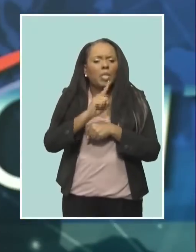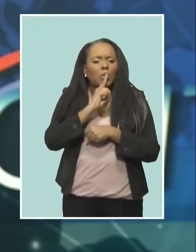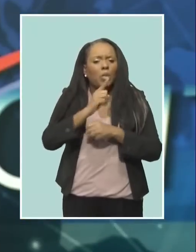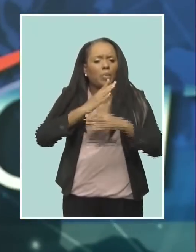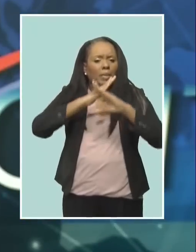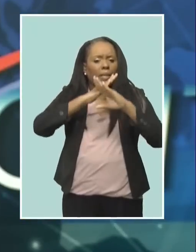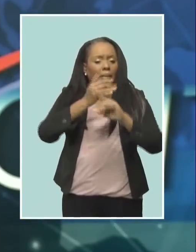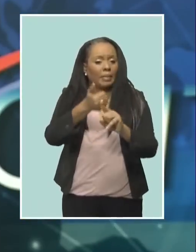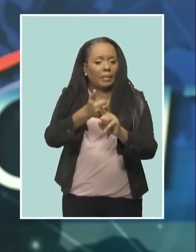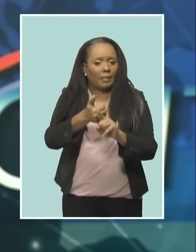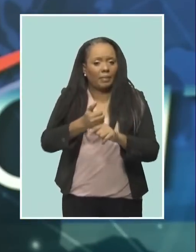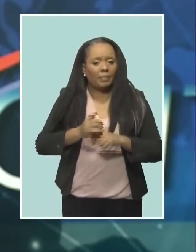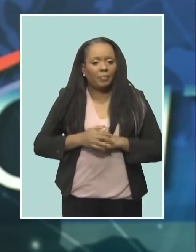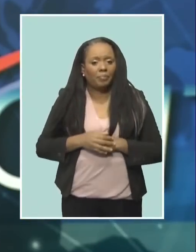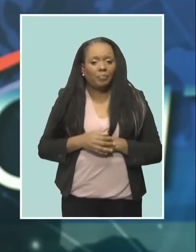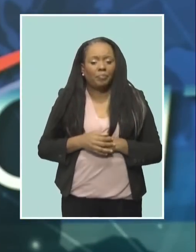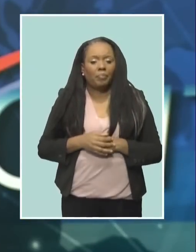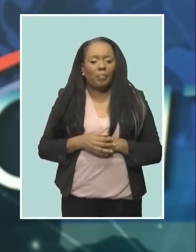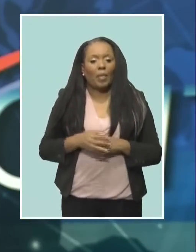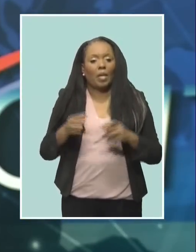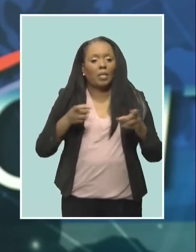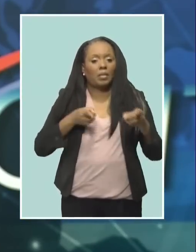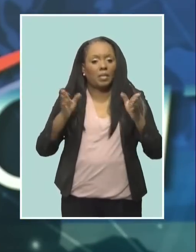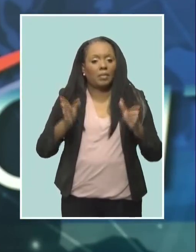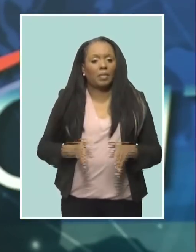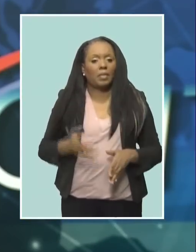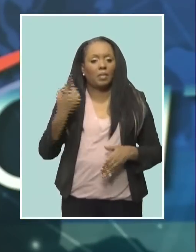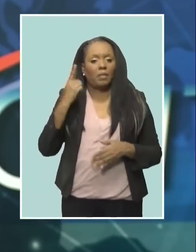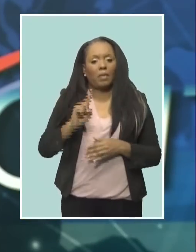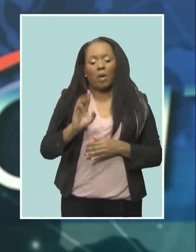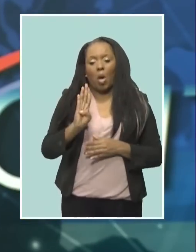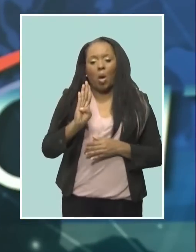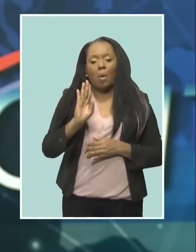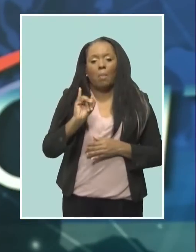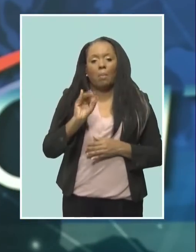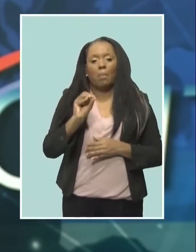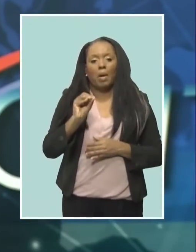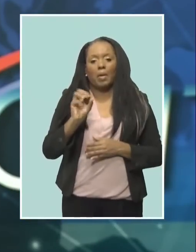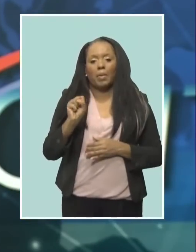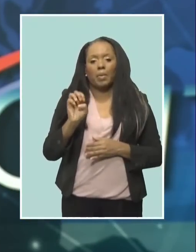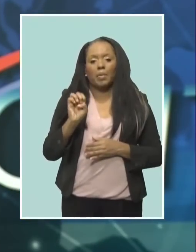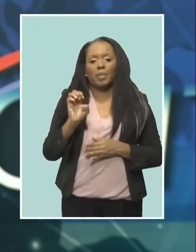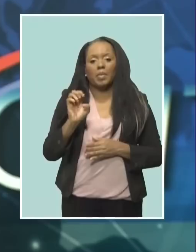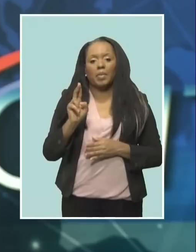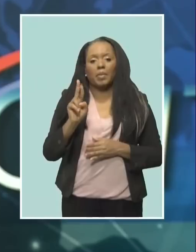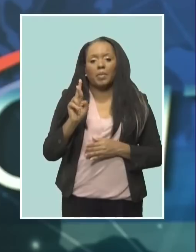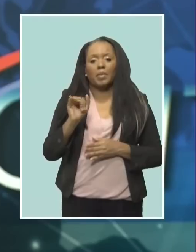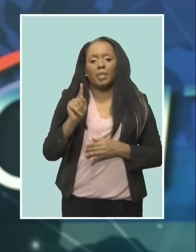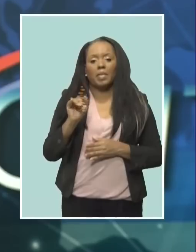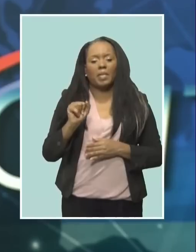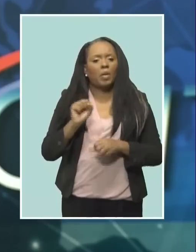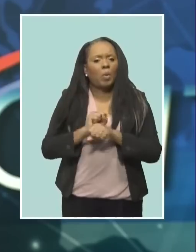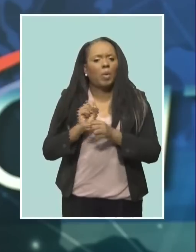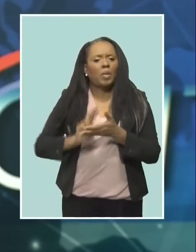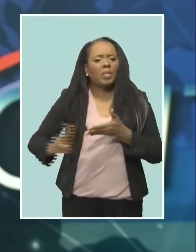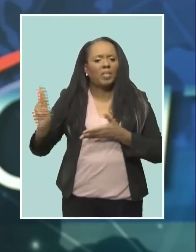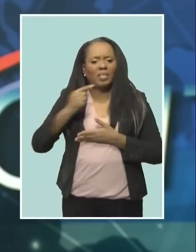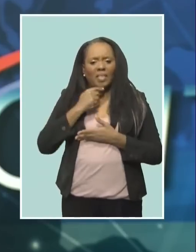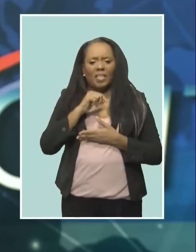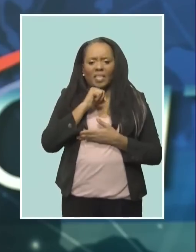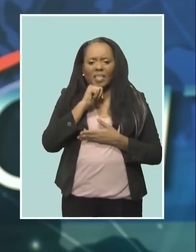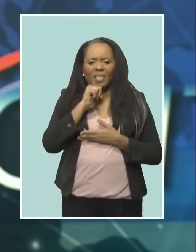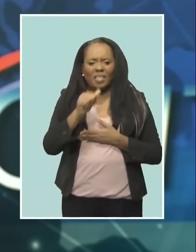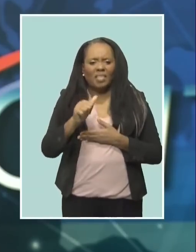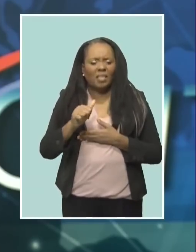Director of the Center for Biosecurity Studies at the University of the West Indies, Dr. Kirk Douglas, says he's not concerned about an increase